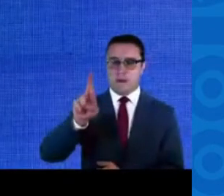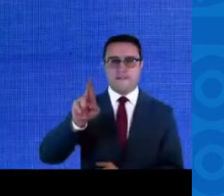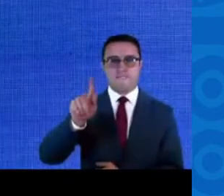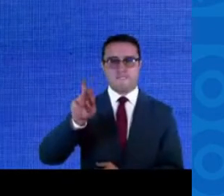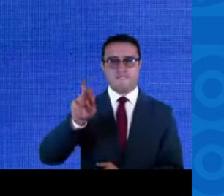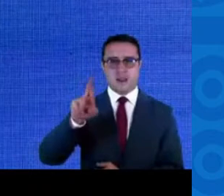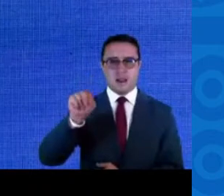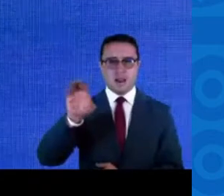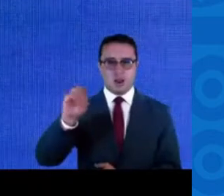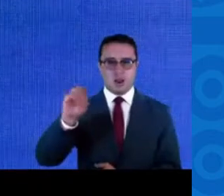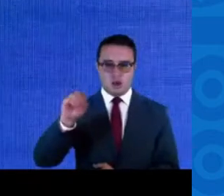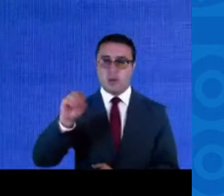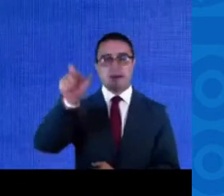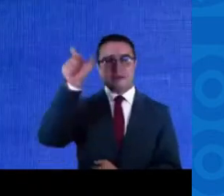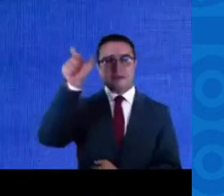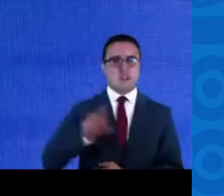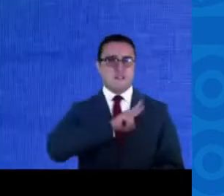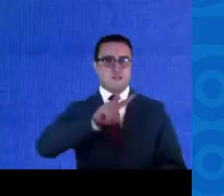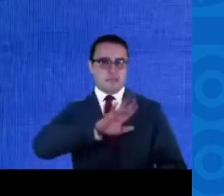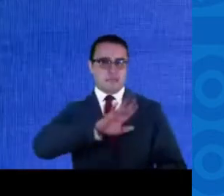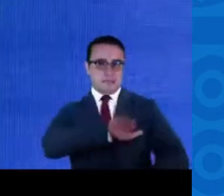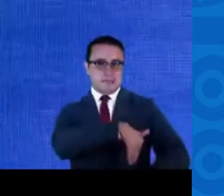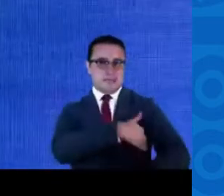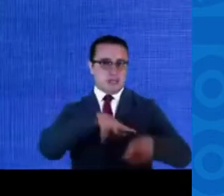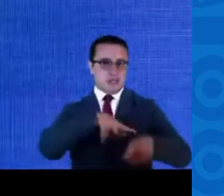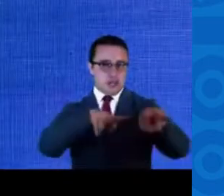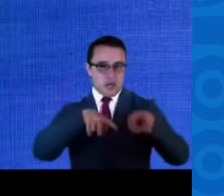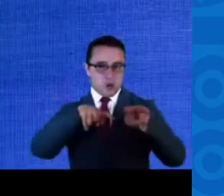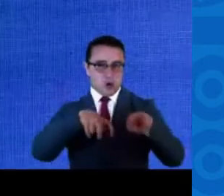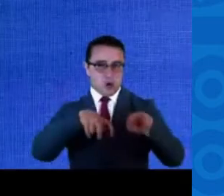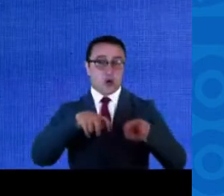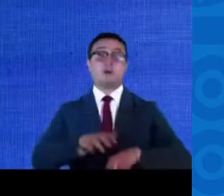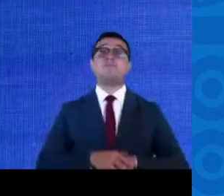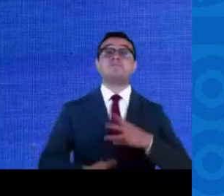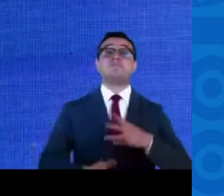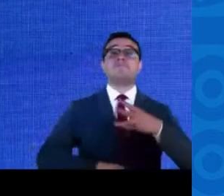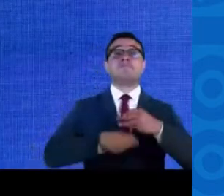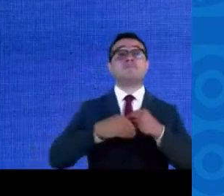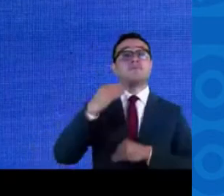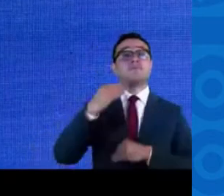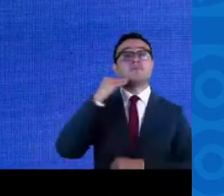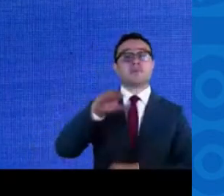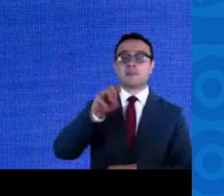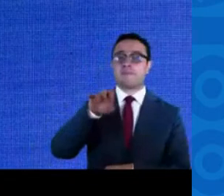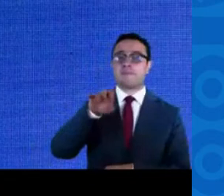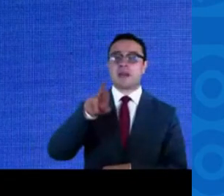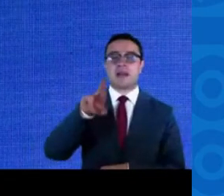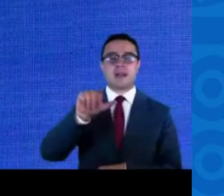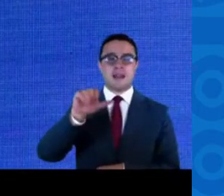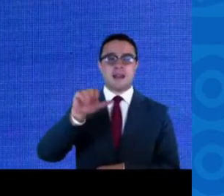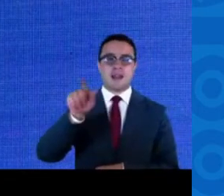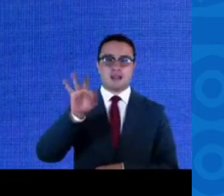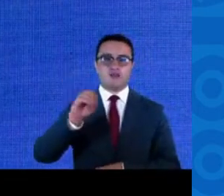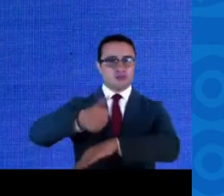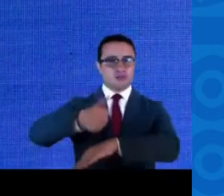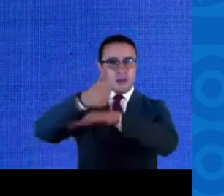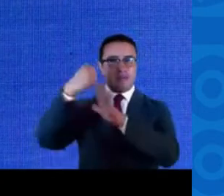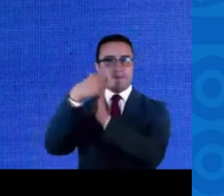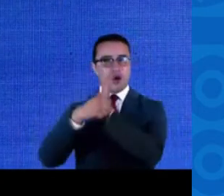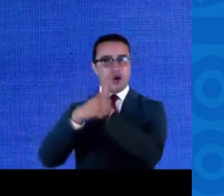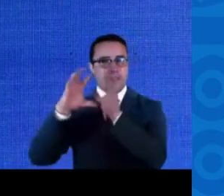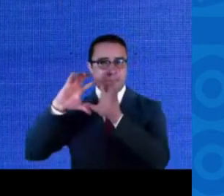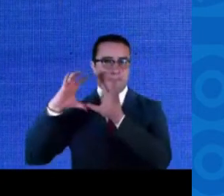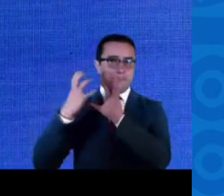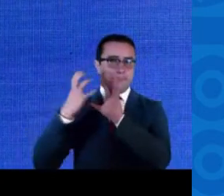to Mr. Omar Franco Torres, Minister of Rural Development, Mrs. Maria Dolores Castro Benitez, Regional Director of the World